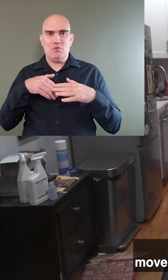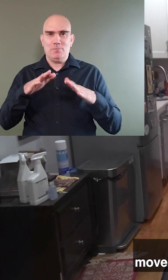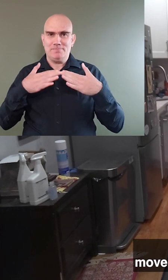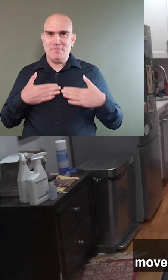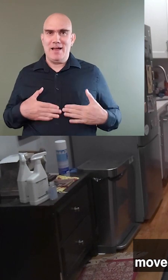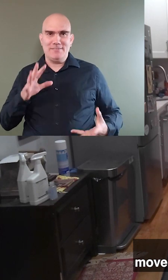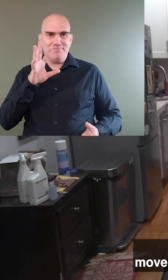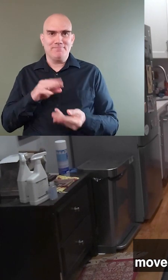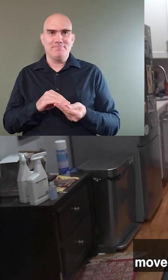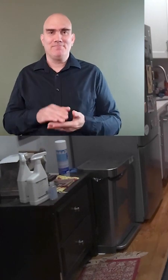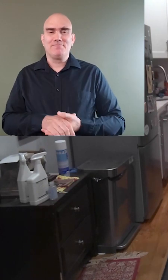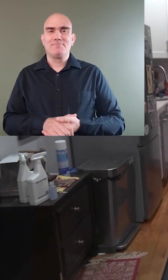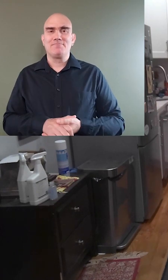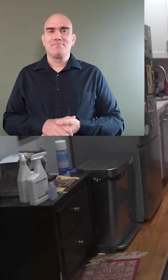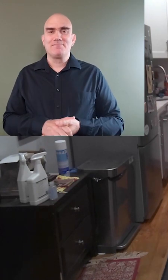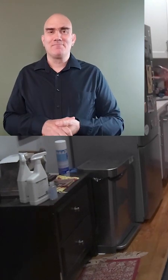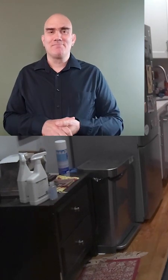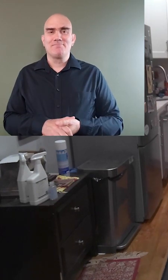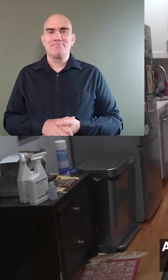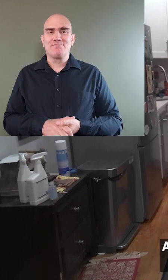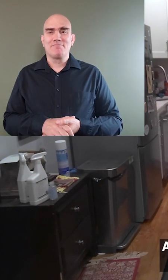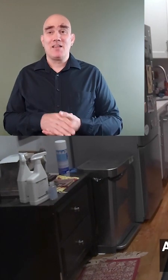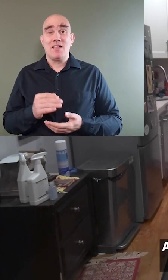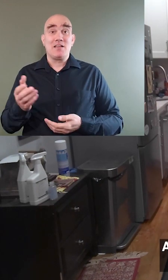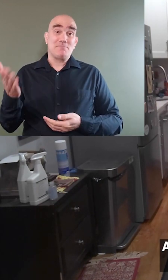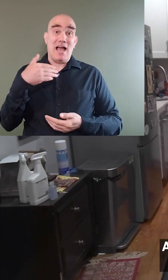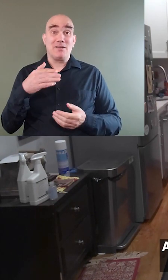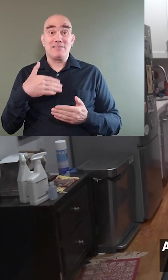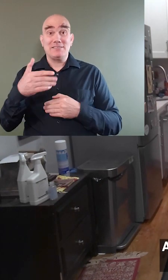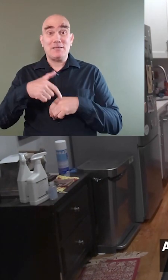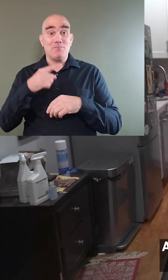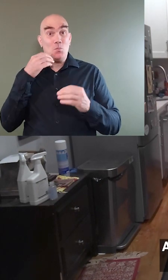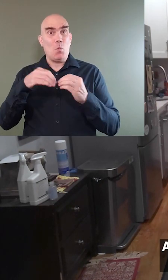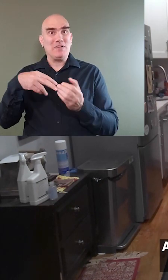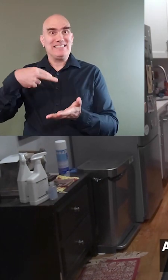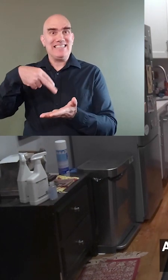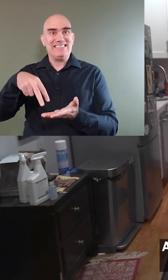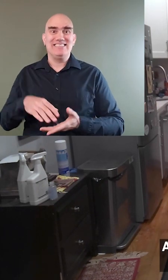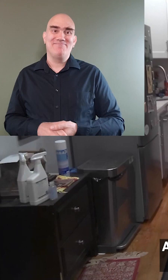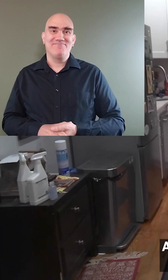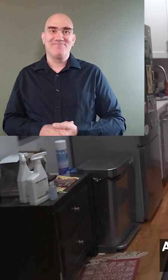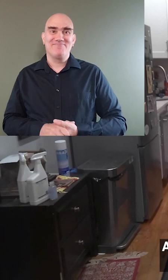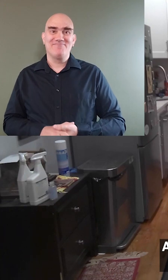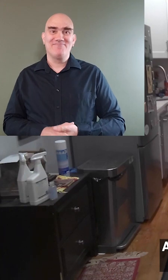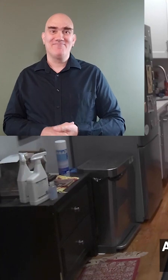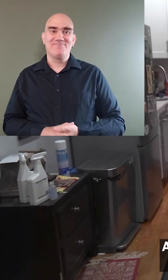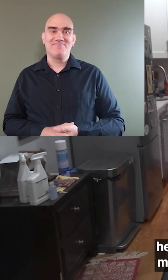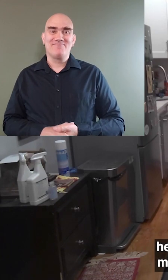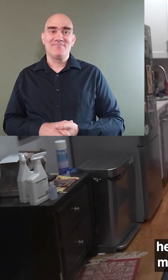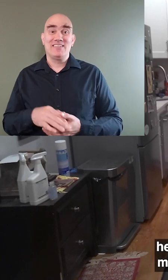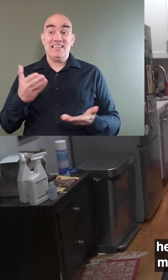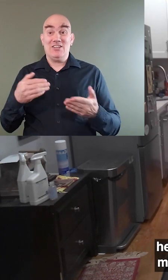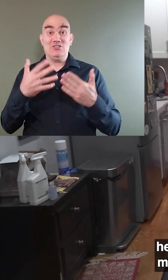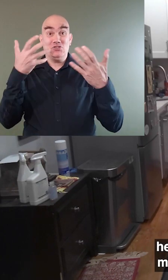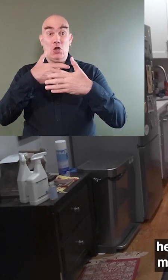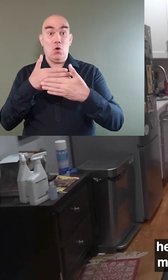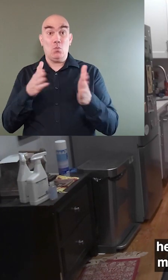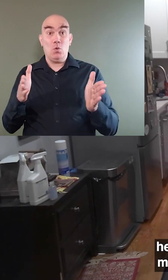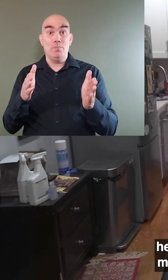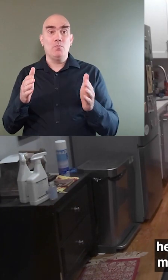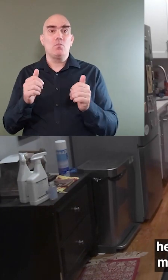movements you have in your body. And come back next time for more dancing here in the